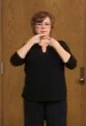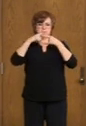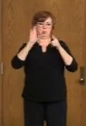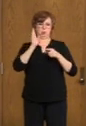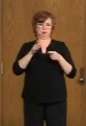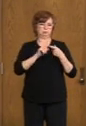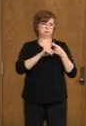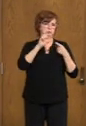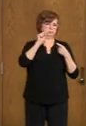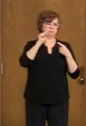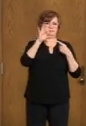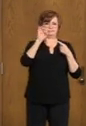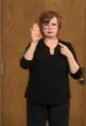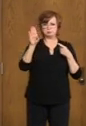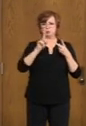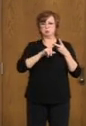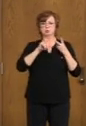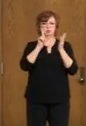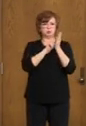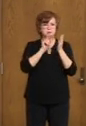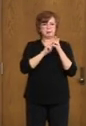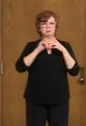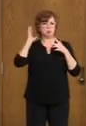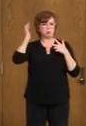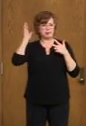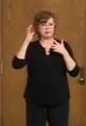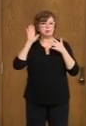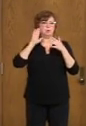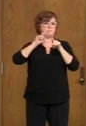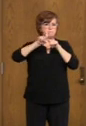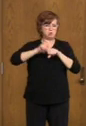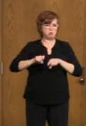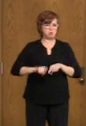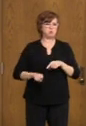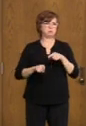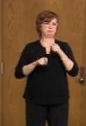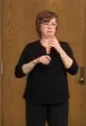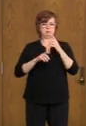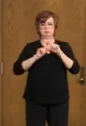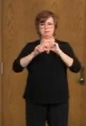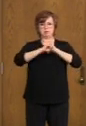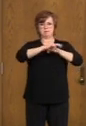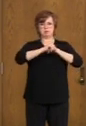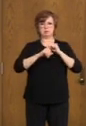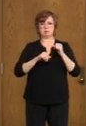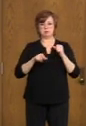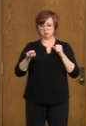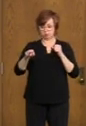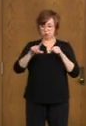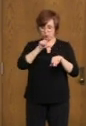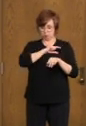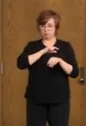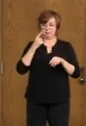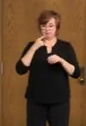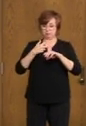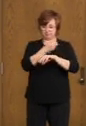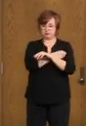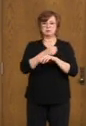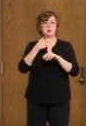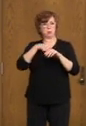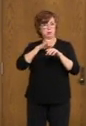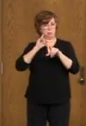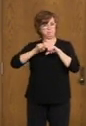through newspapers, through radio advertisements, direct telephone calls to patients that are viewed as eligible to receive the vaccine.